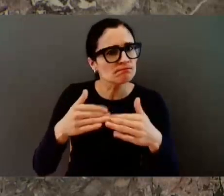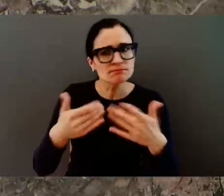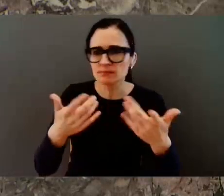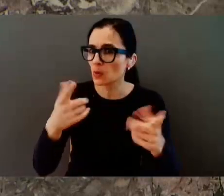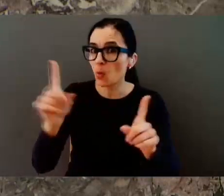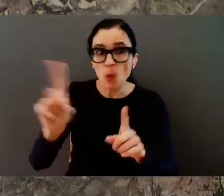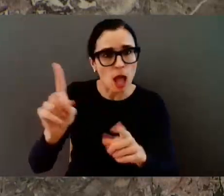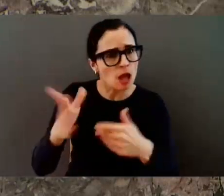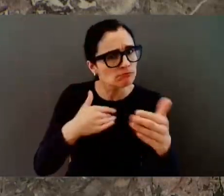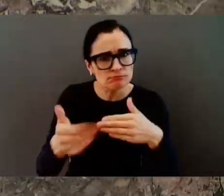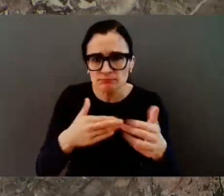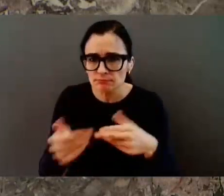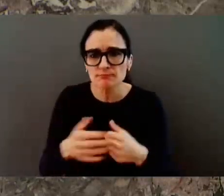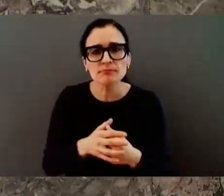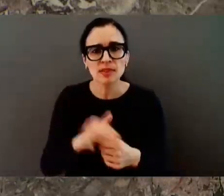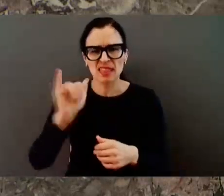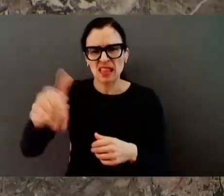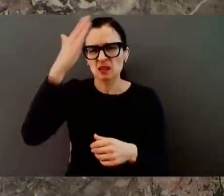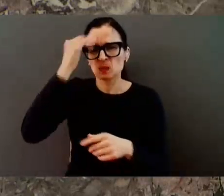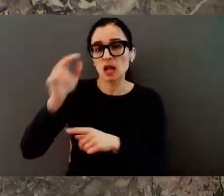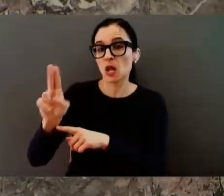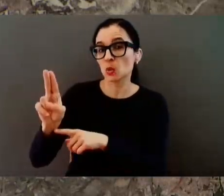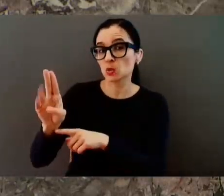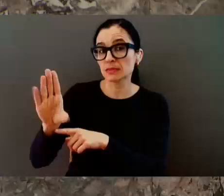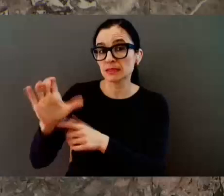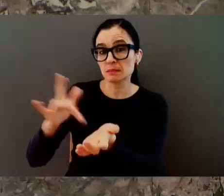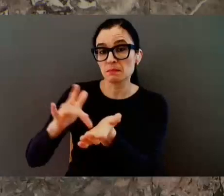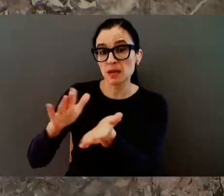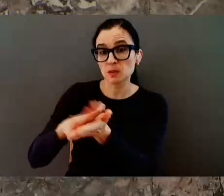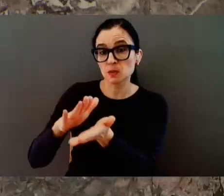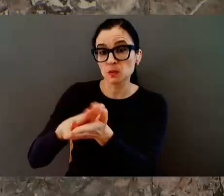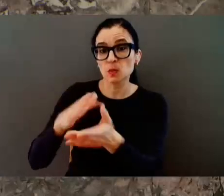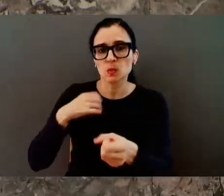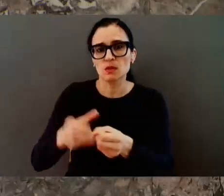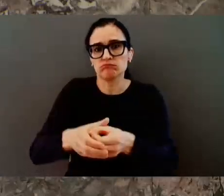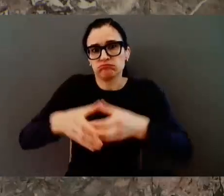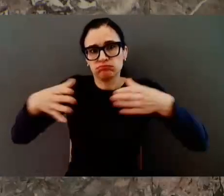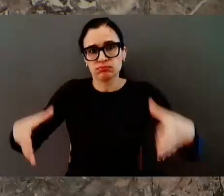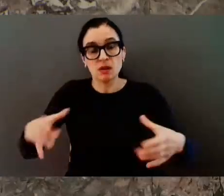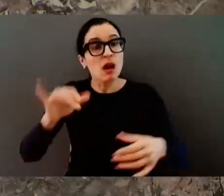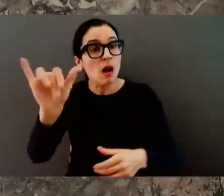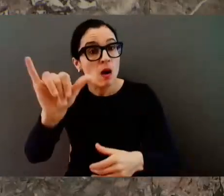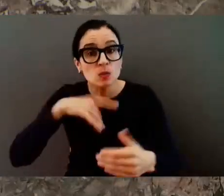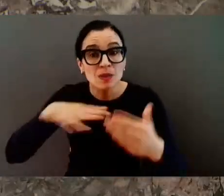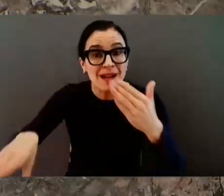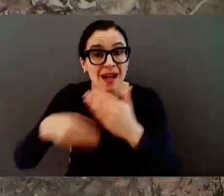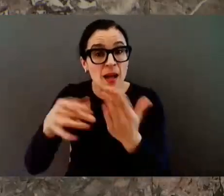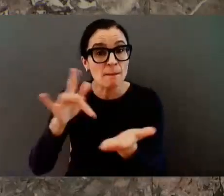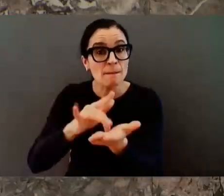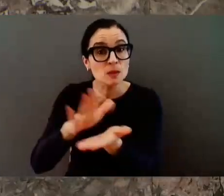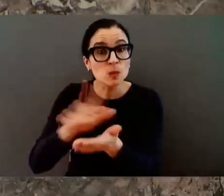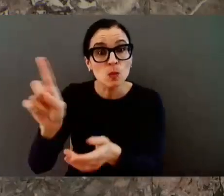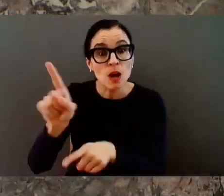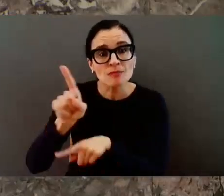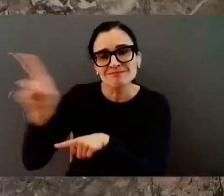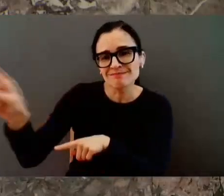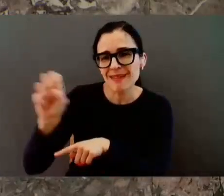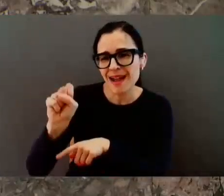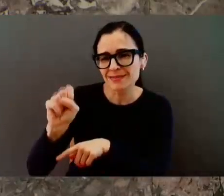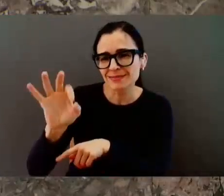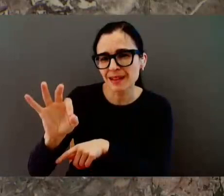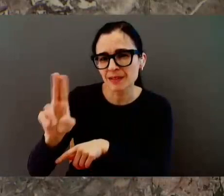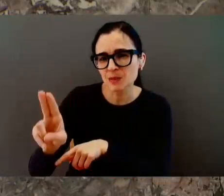at SFU. Mr. Speaker, specifically to support family physicians in rural communities. That's why we've taken action